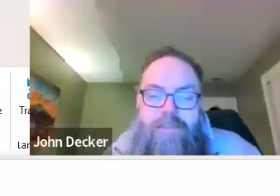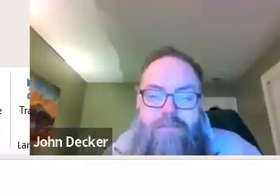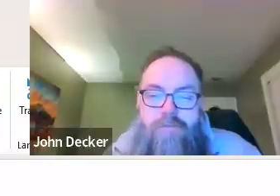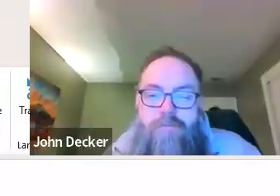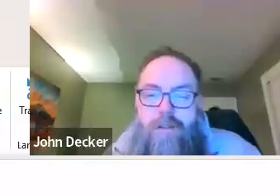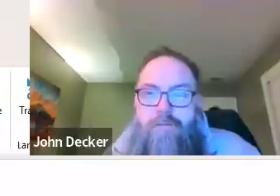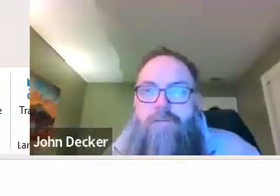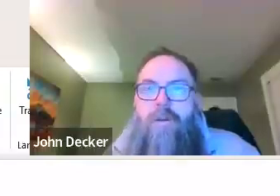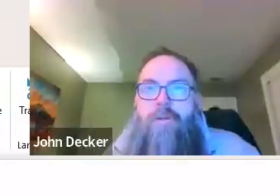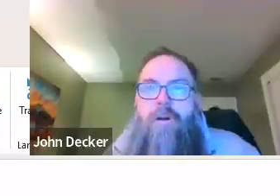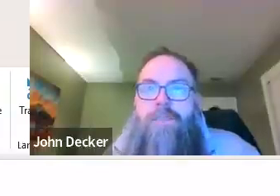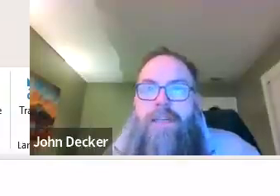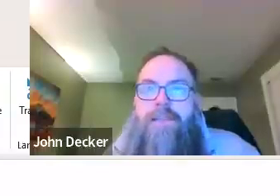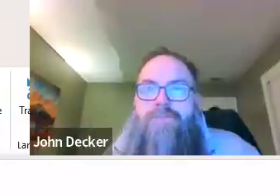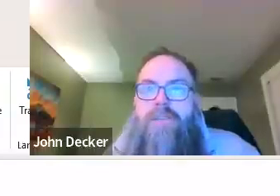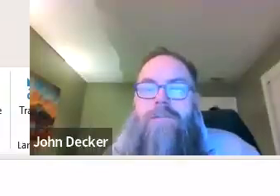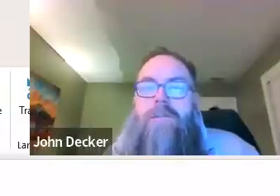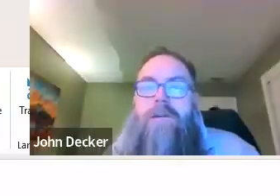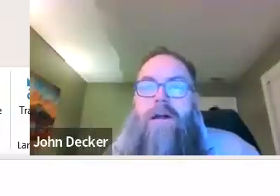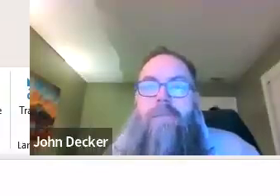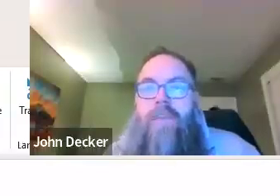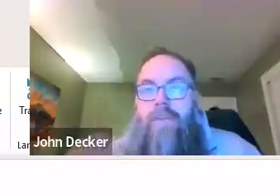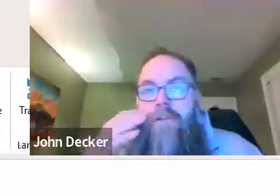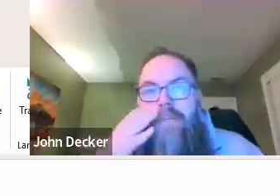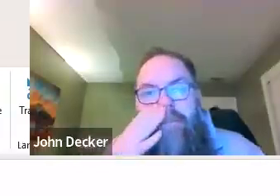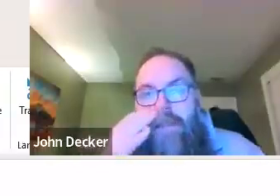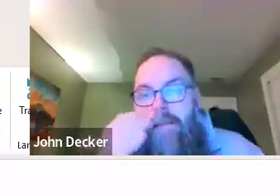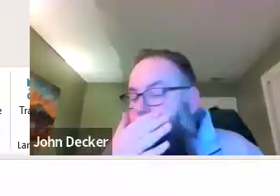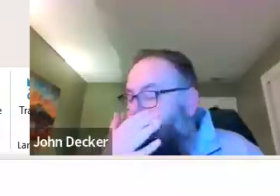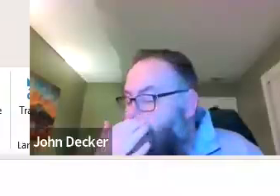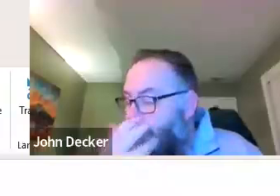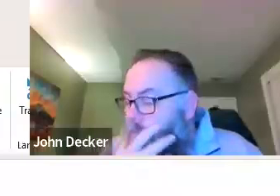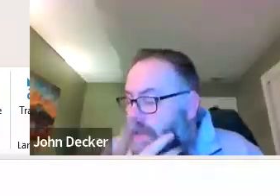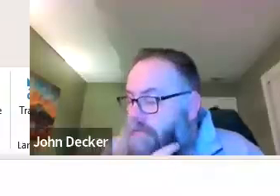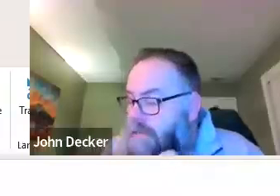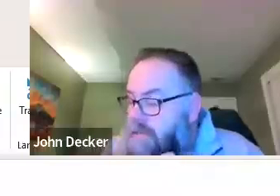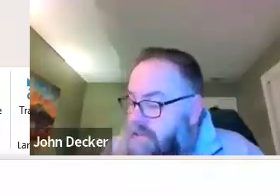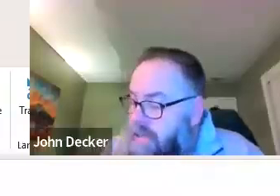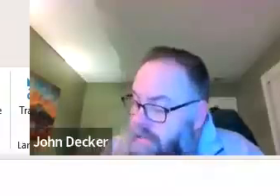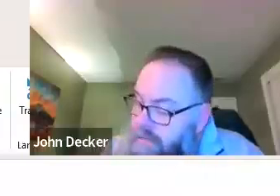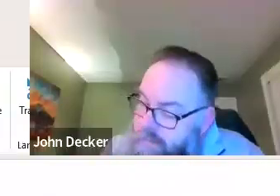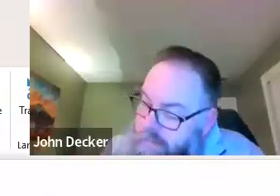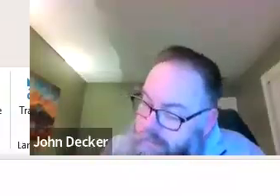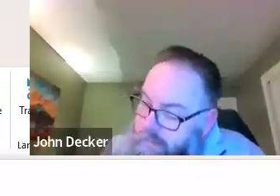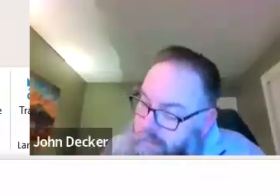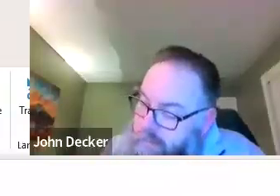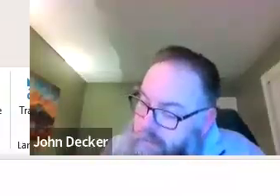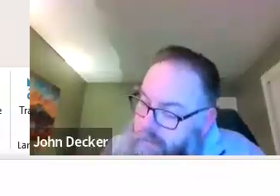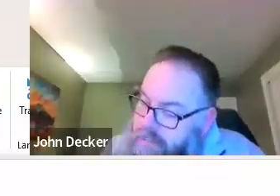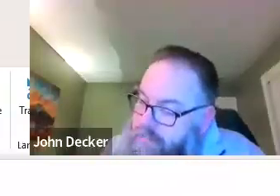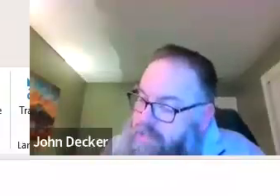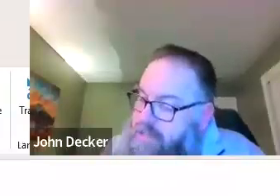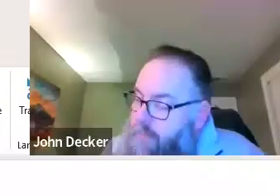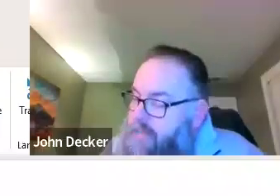that you have something to, go along with that exemption that you're going to be submitting. I know that we have a list of